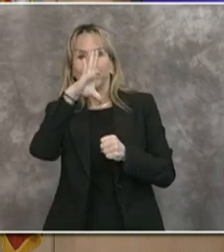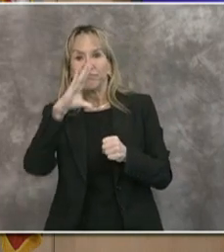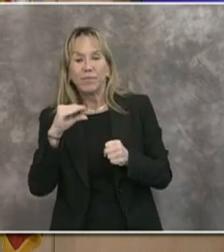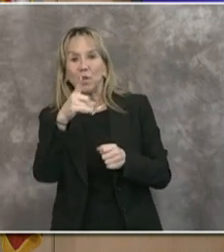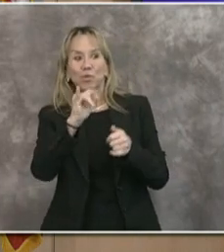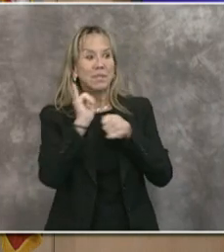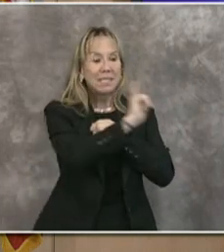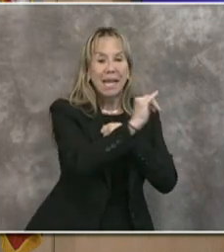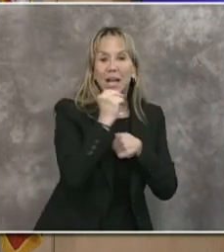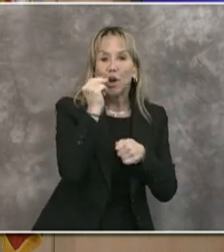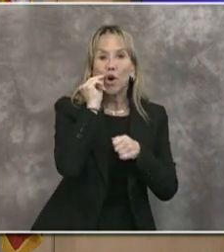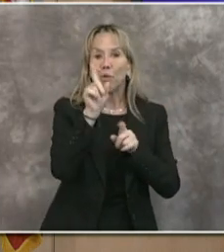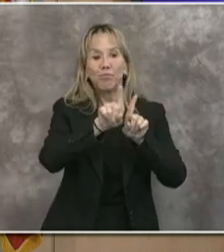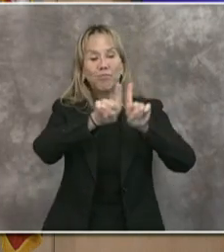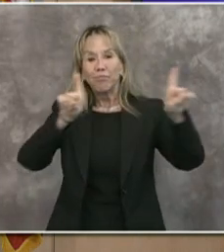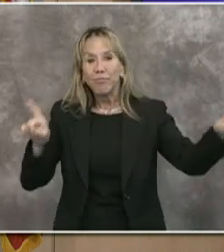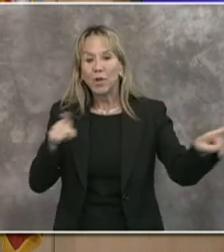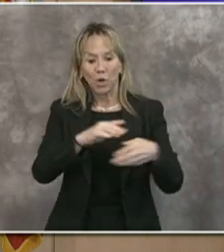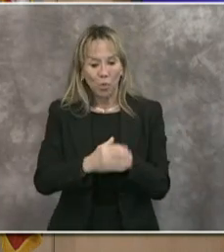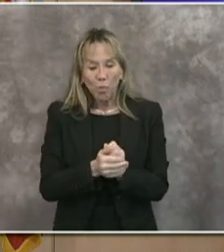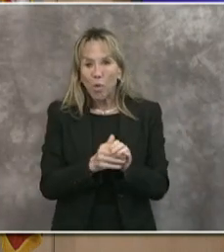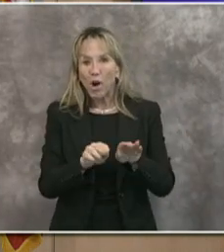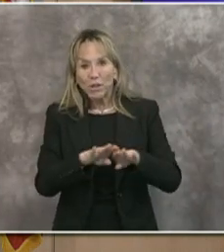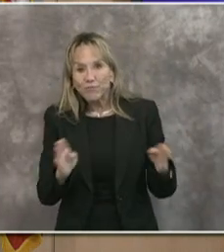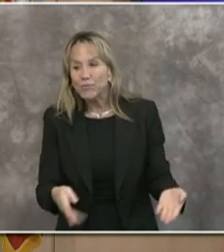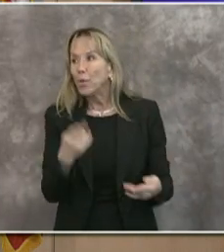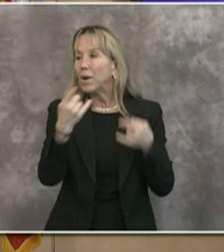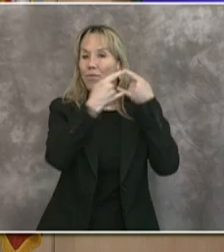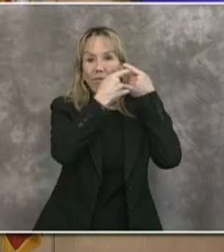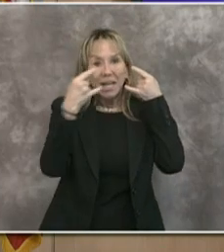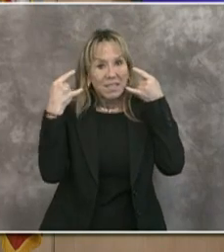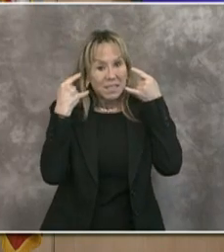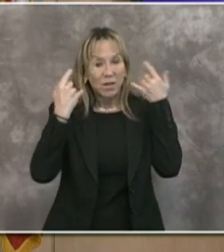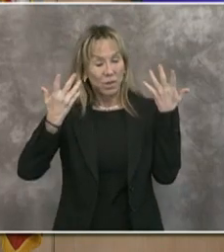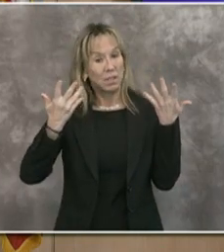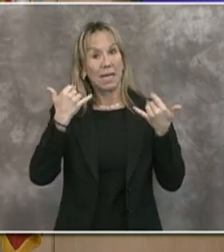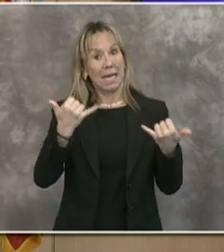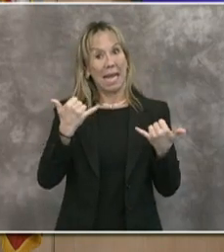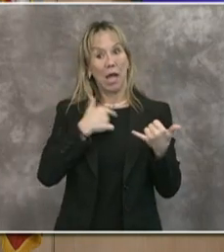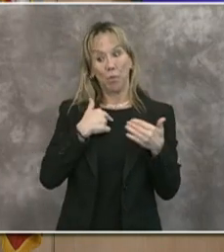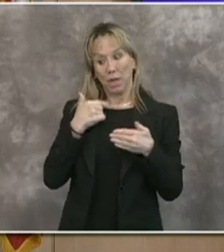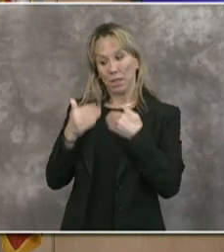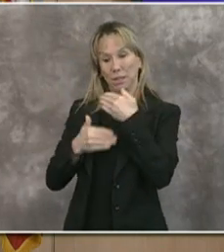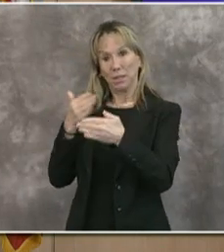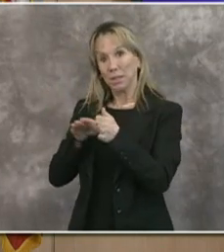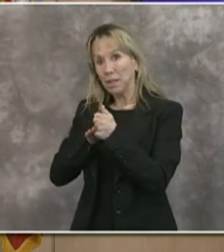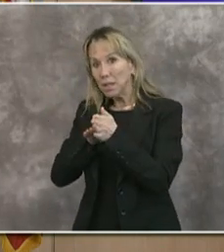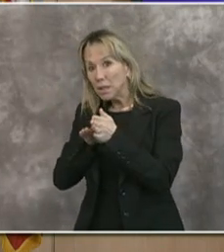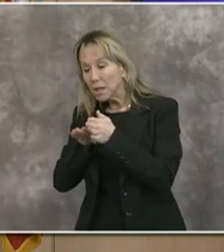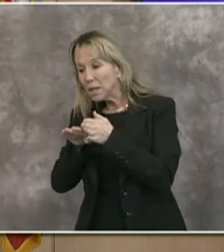to wash your hands, to now begin to wear face coverings. And as we begin to move forward and continue to move